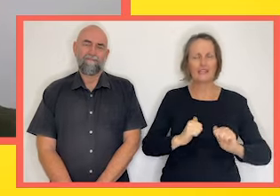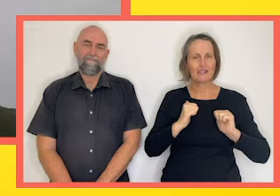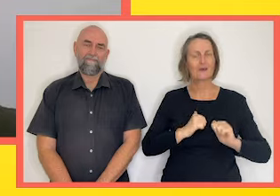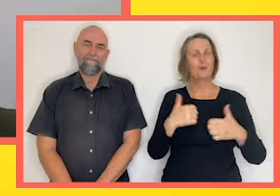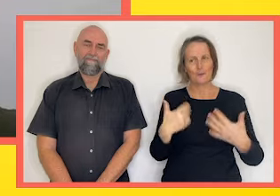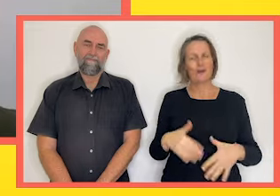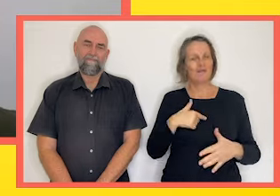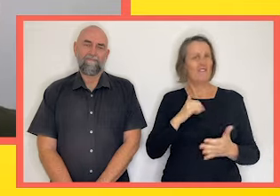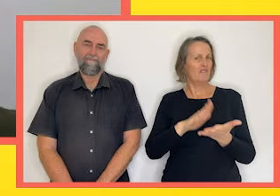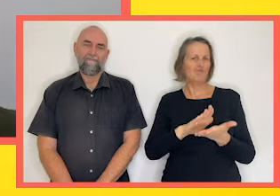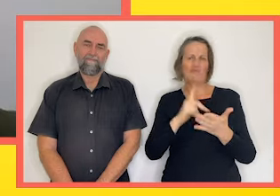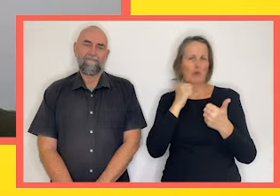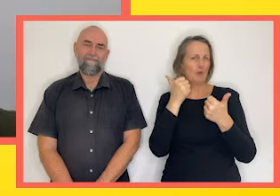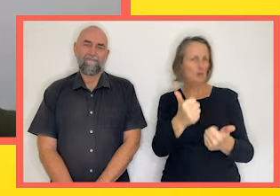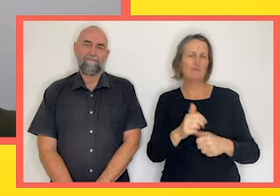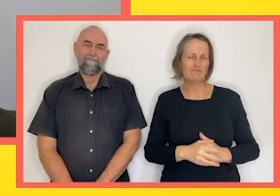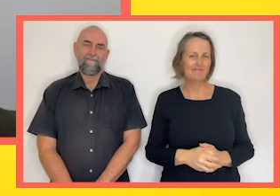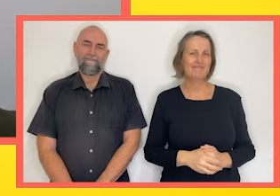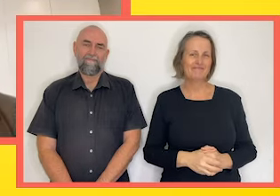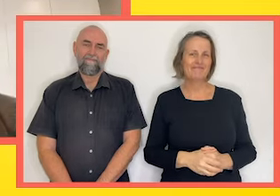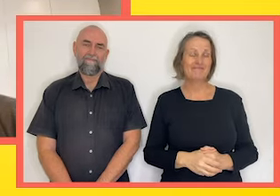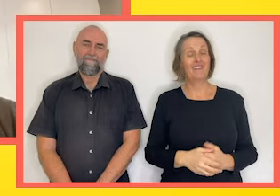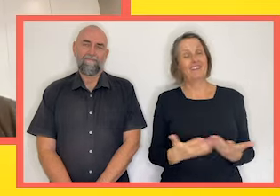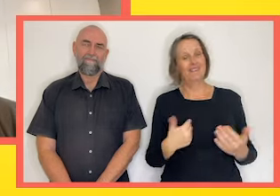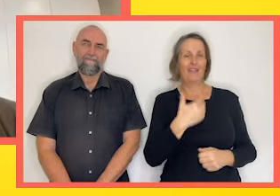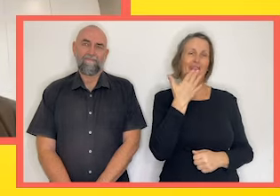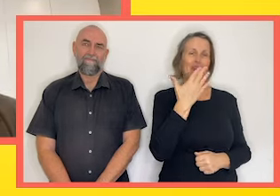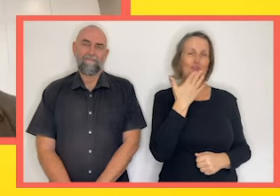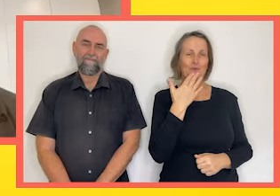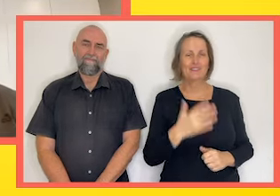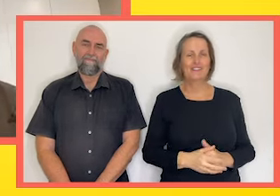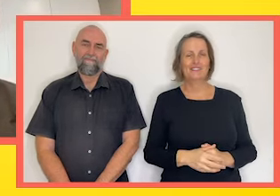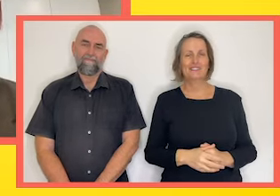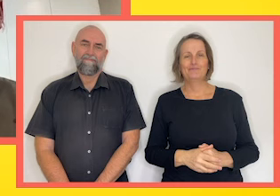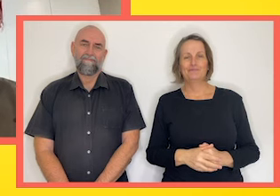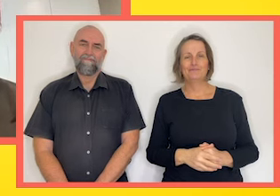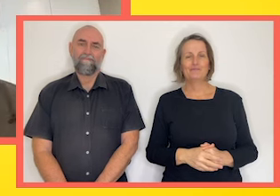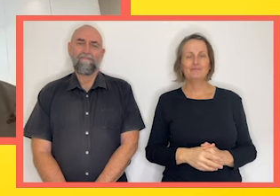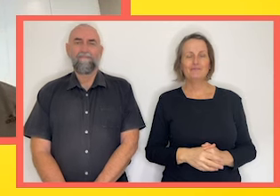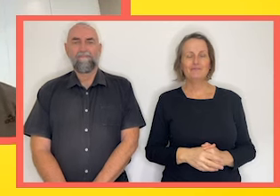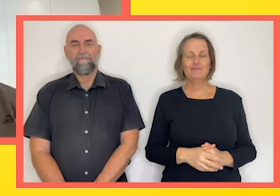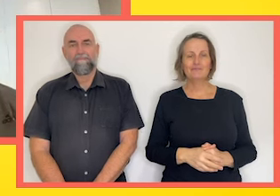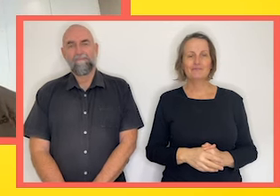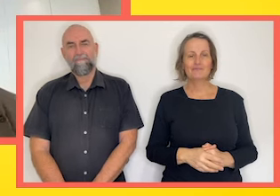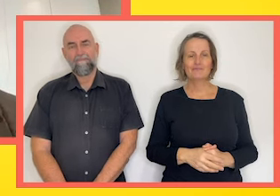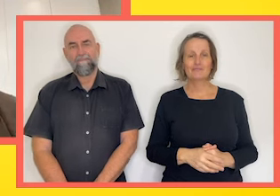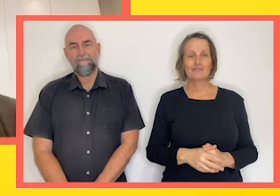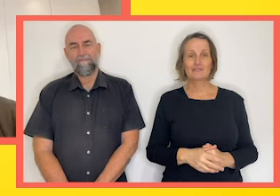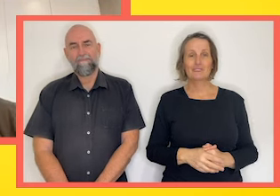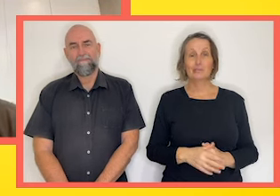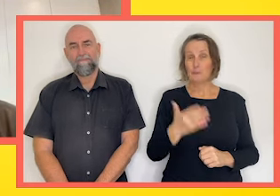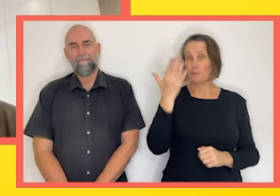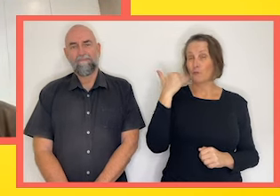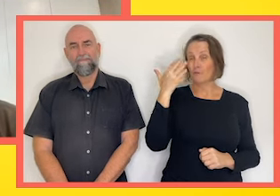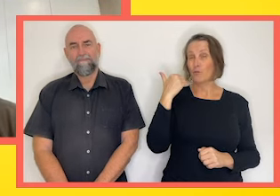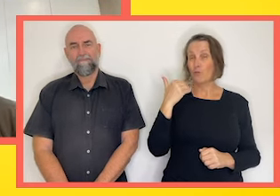incredibly inspiring for me. And yeah, absolute legend. Thank you. I appreciate that. It's I think at the time it was more challenging than it